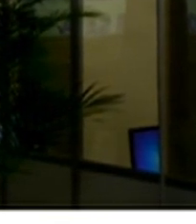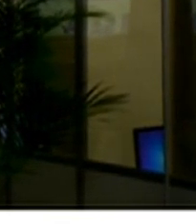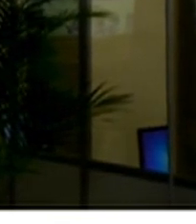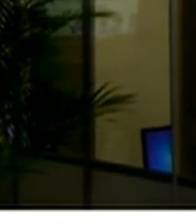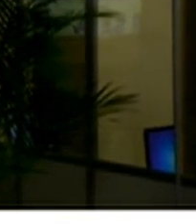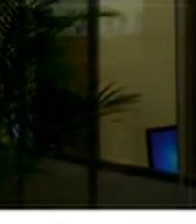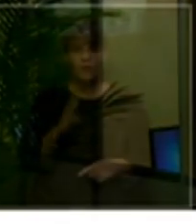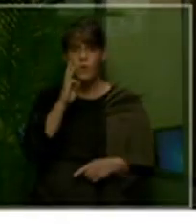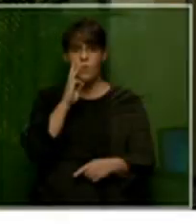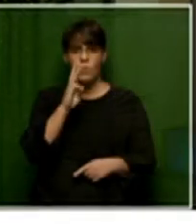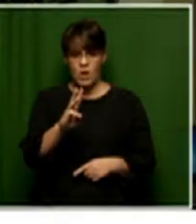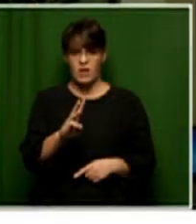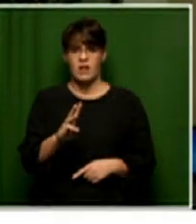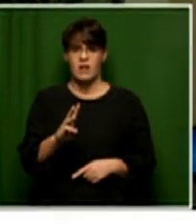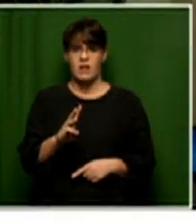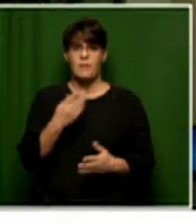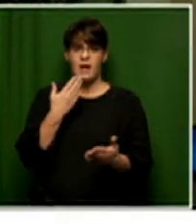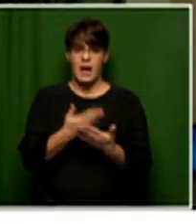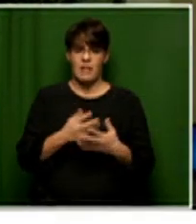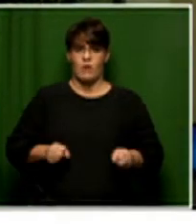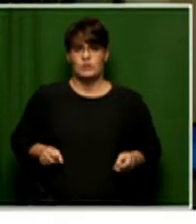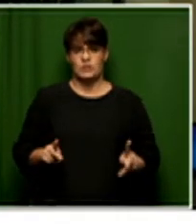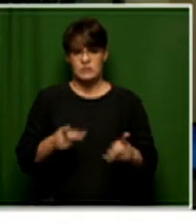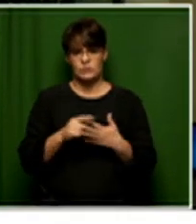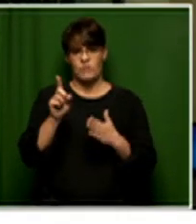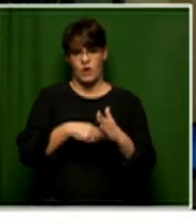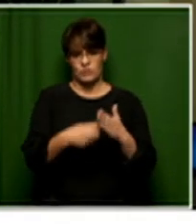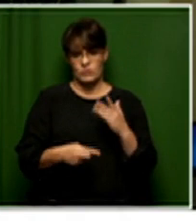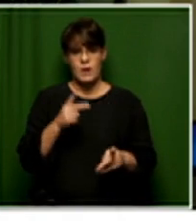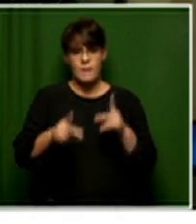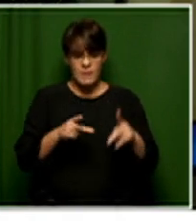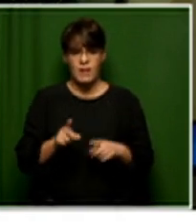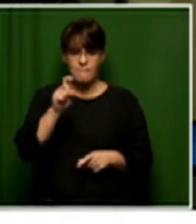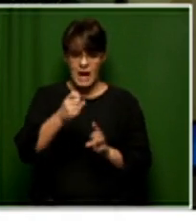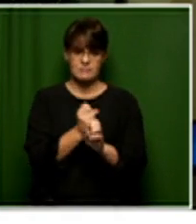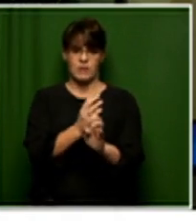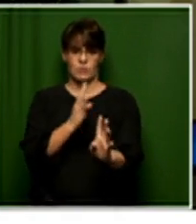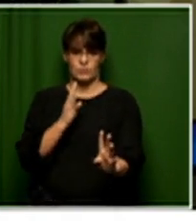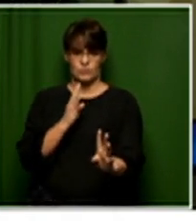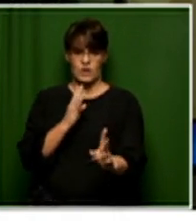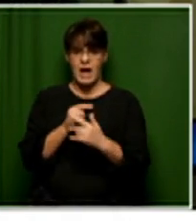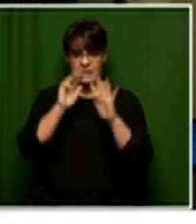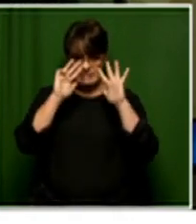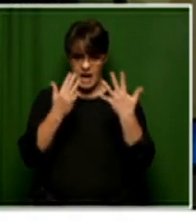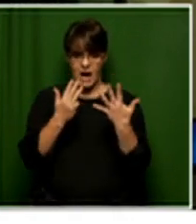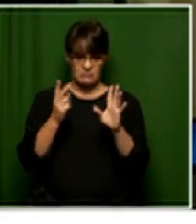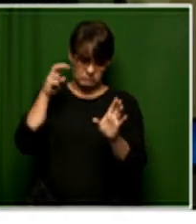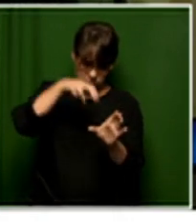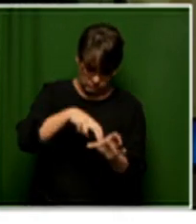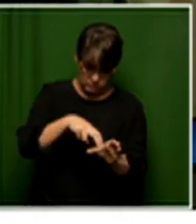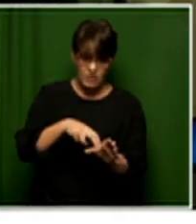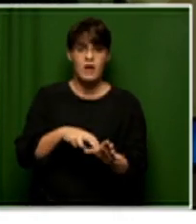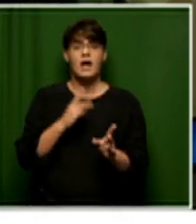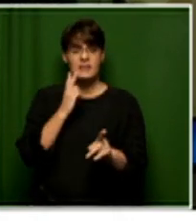comes, they will still be able to get a chance to vote. So people must be in the queue at 9 o'clock or by